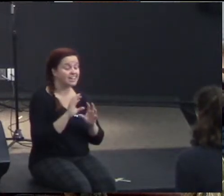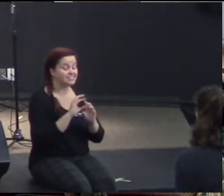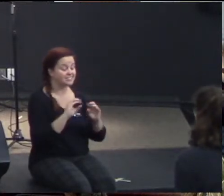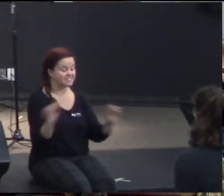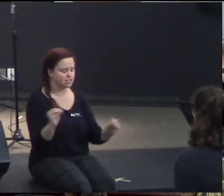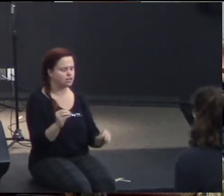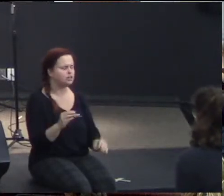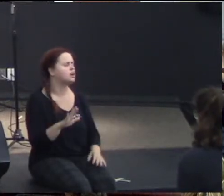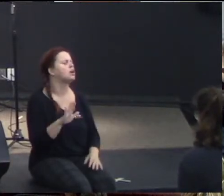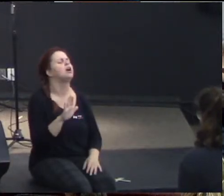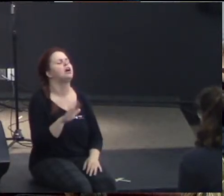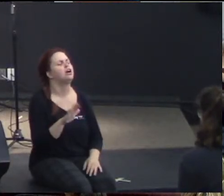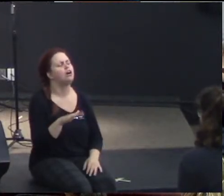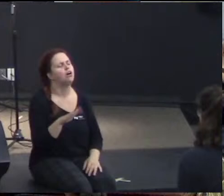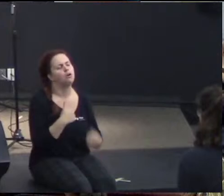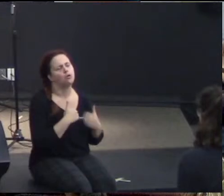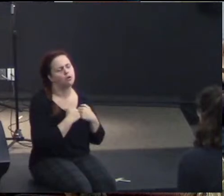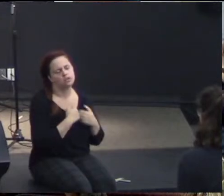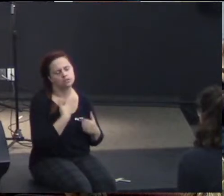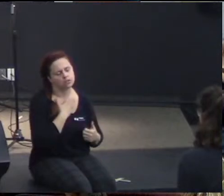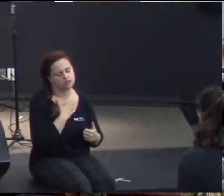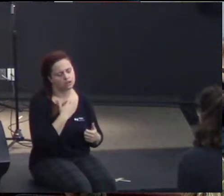up now.